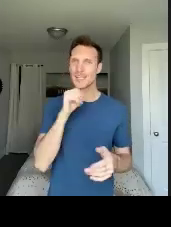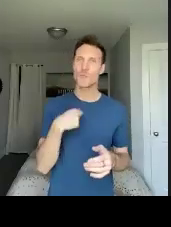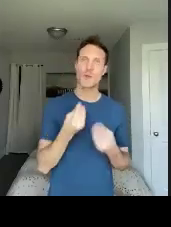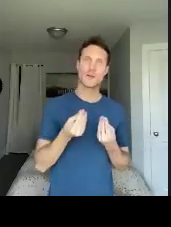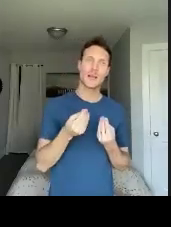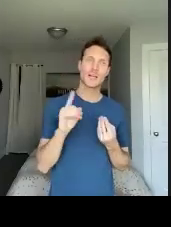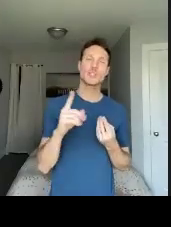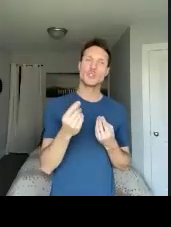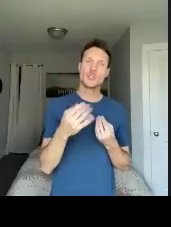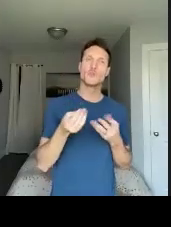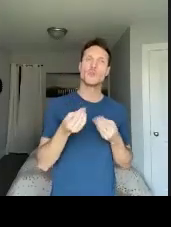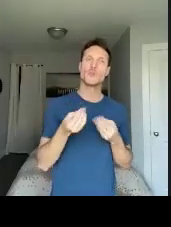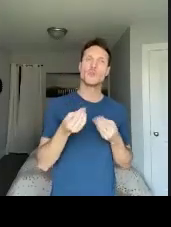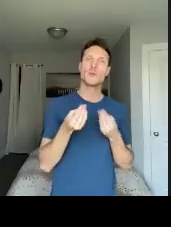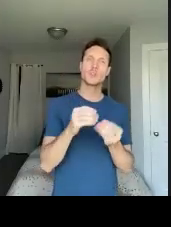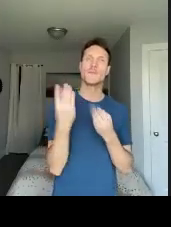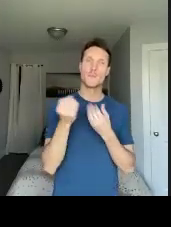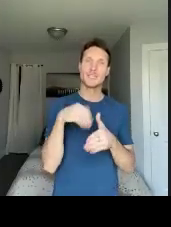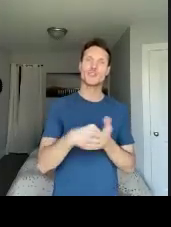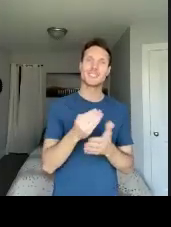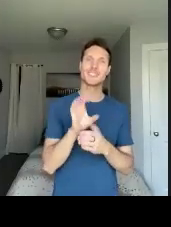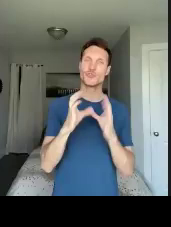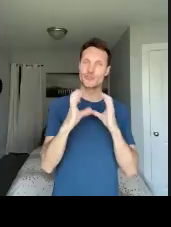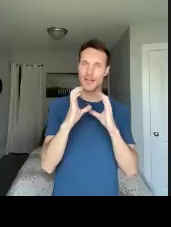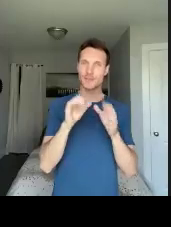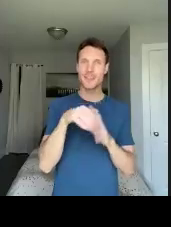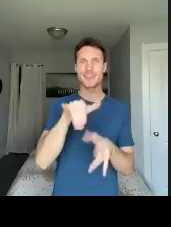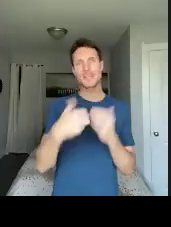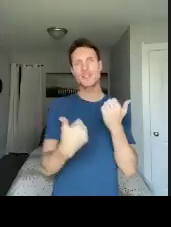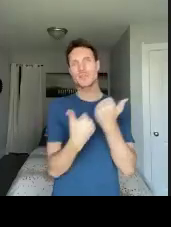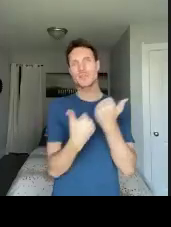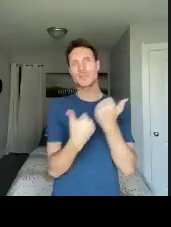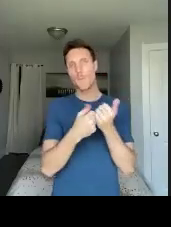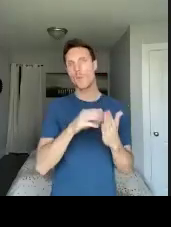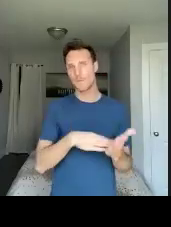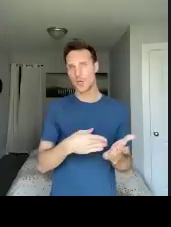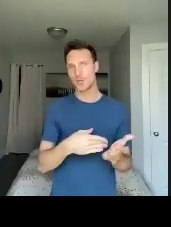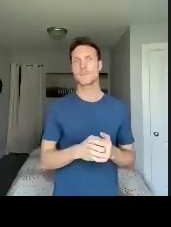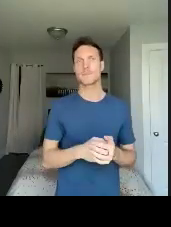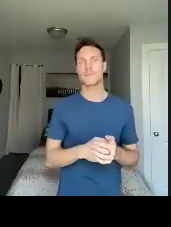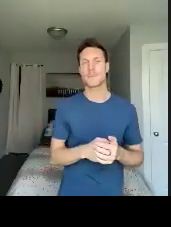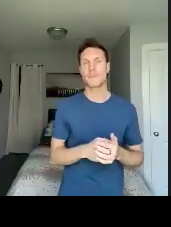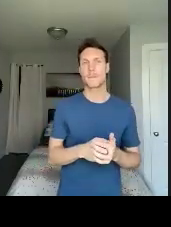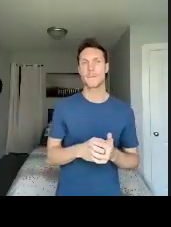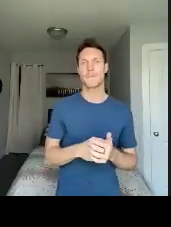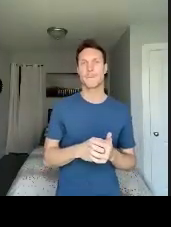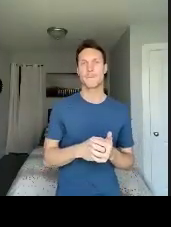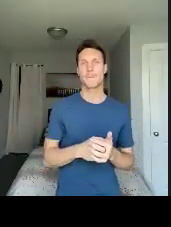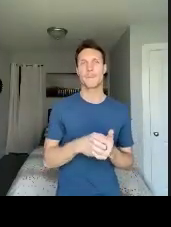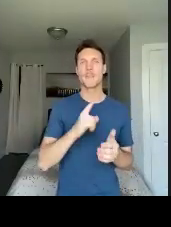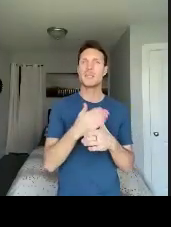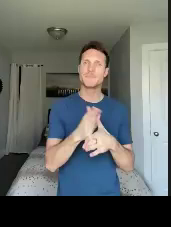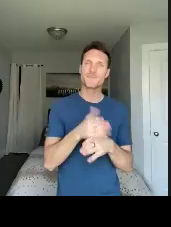talking a little bit later about the community support waiver. That program manager is Jessica Shadle. So again, I'm going to share